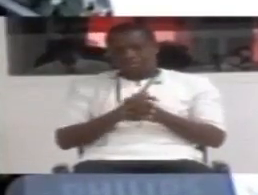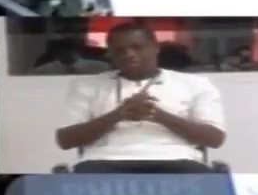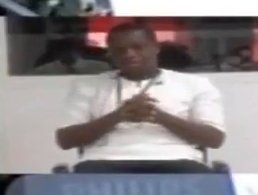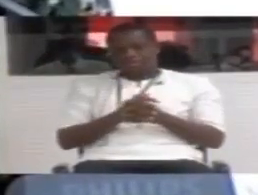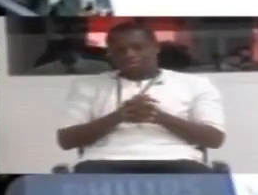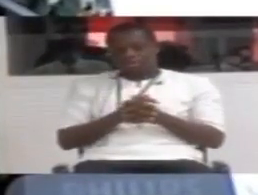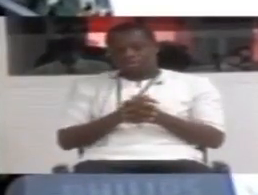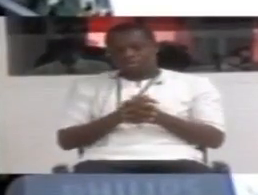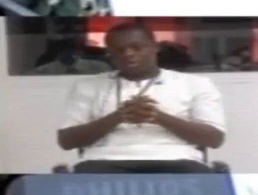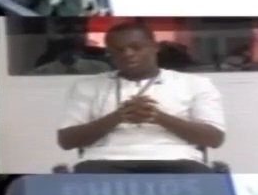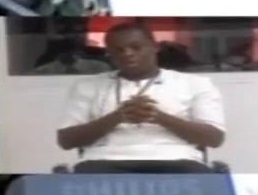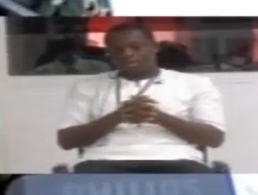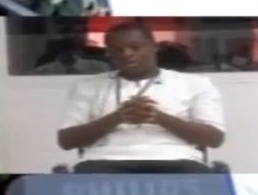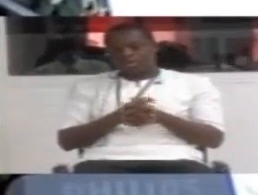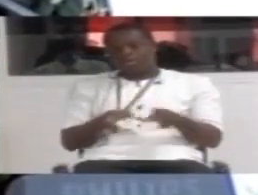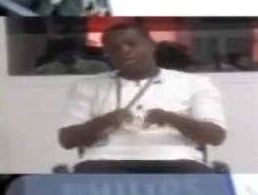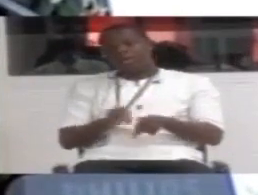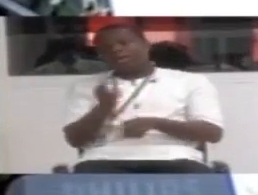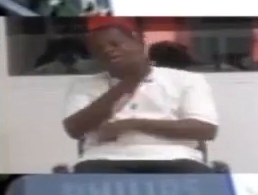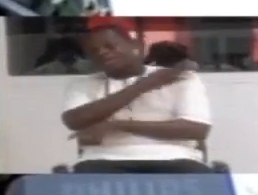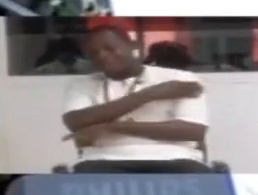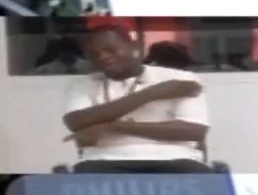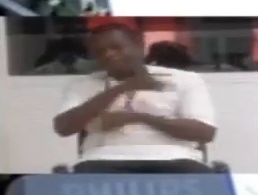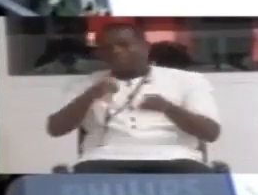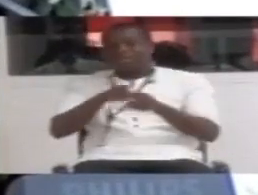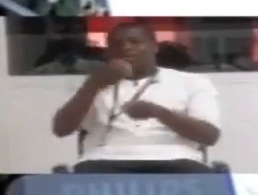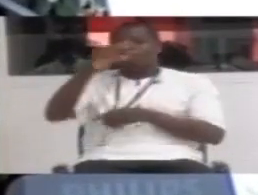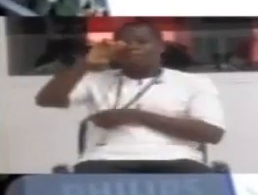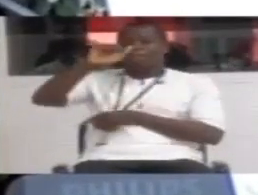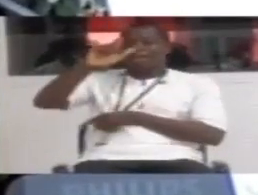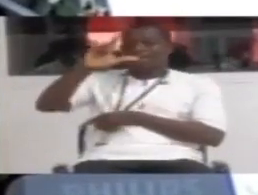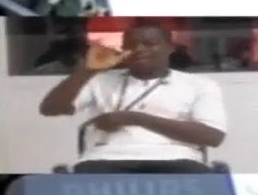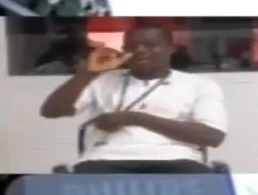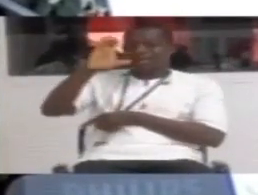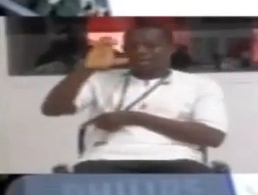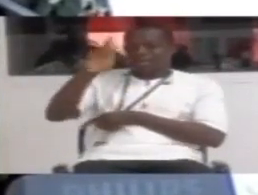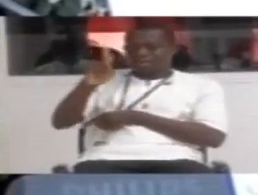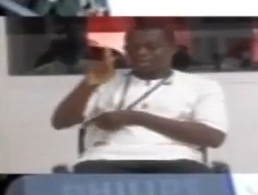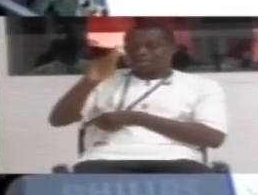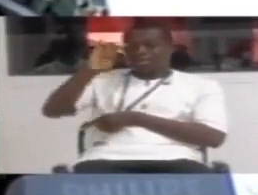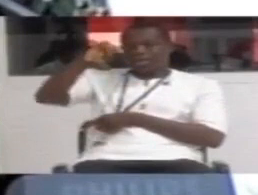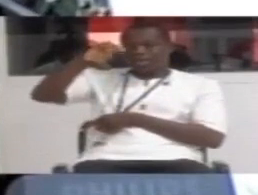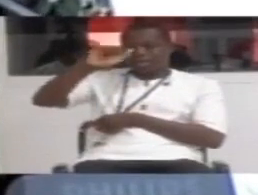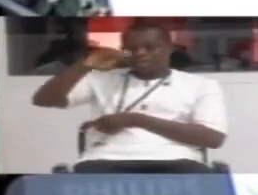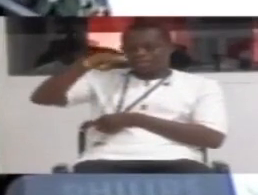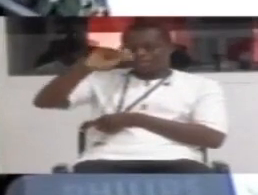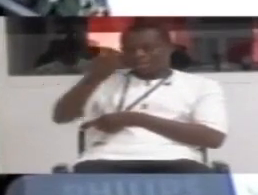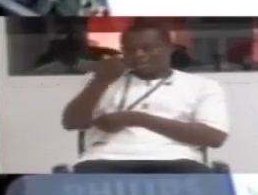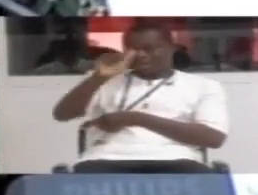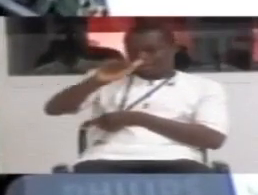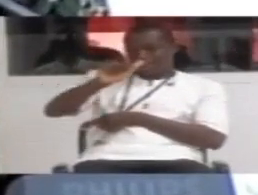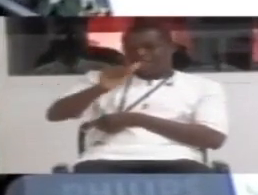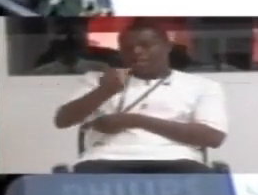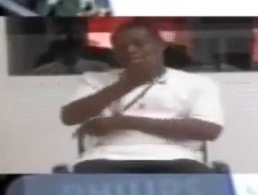Staff Sergeant Malik Manga. Staff Sergeant Malik Manga. Staff Sergeant